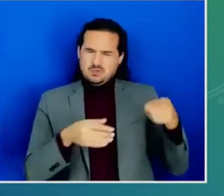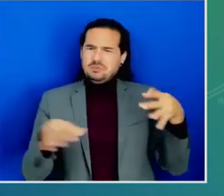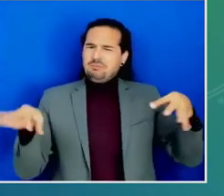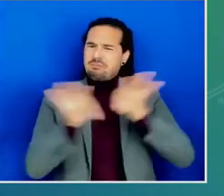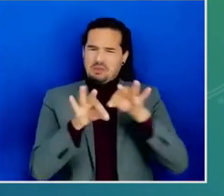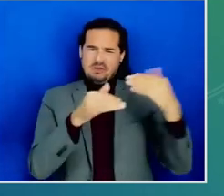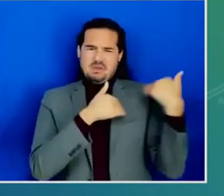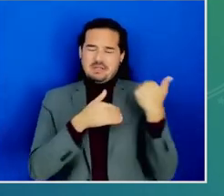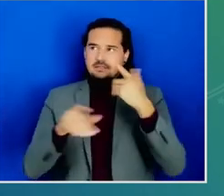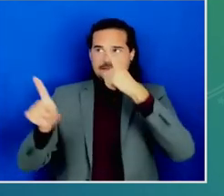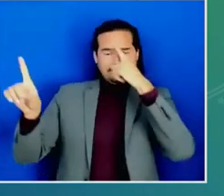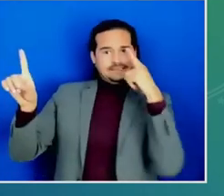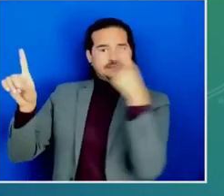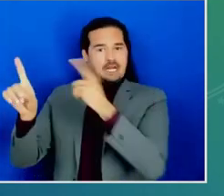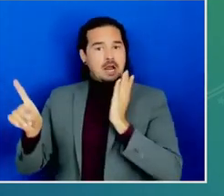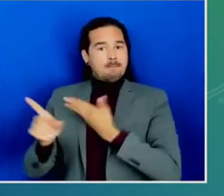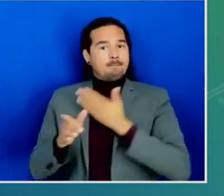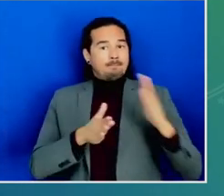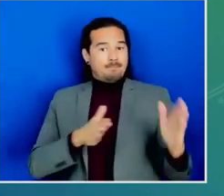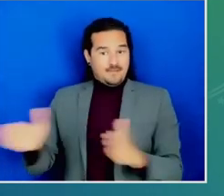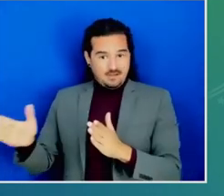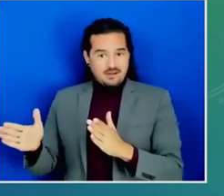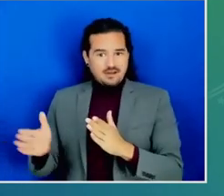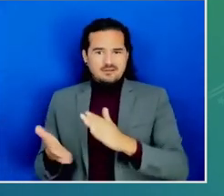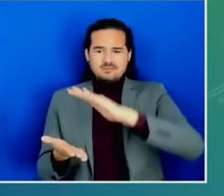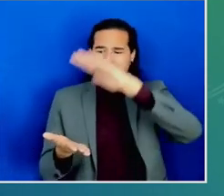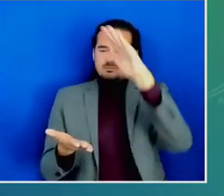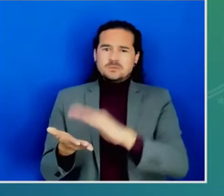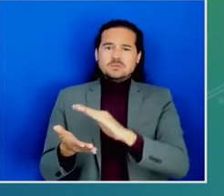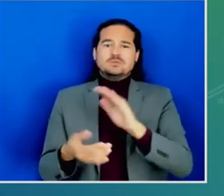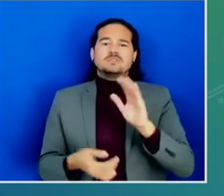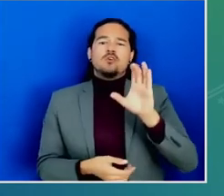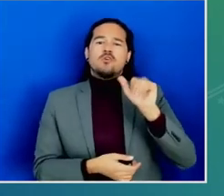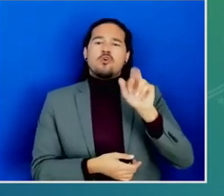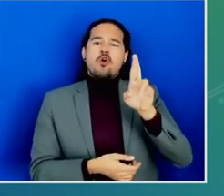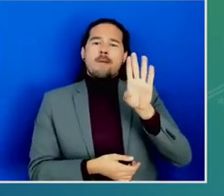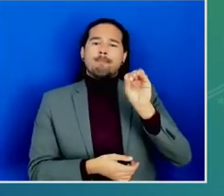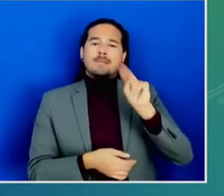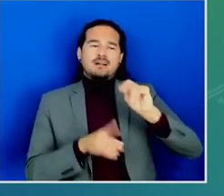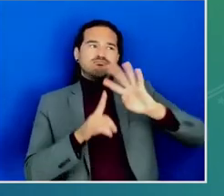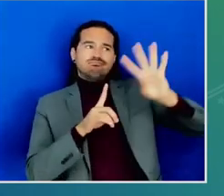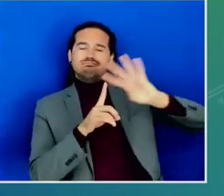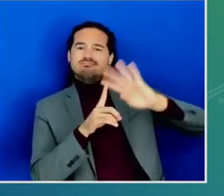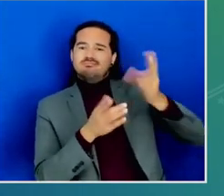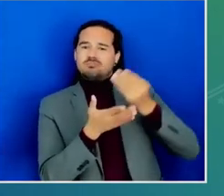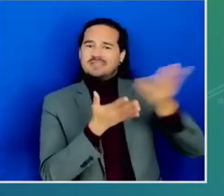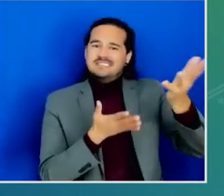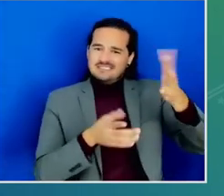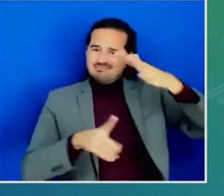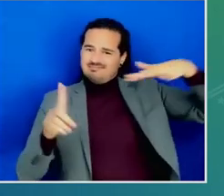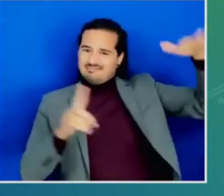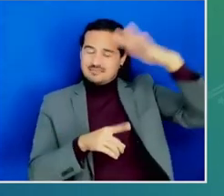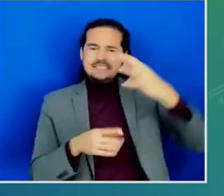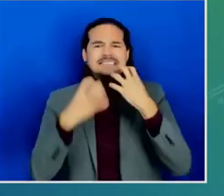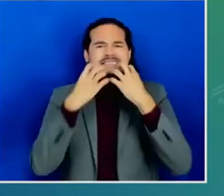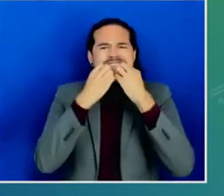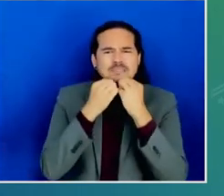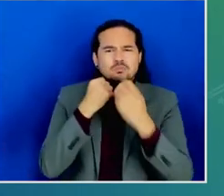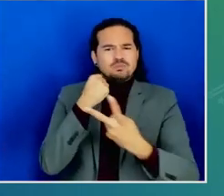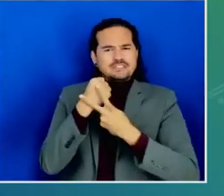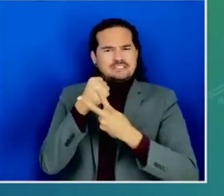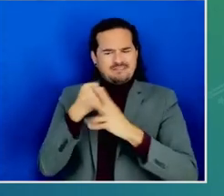Plan, reducing greenhouse gas emissions, getting toxins out of the air we breathe, conserving critical water